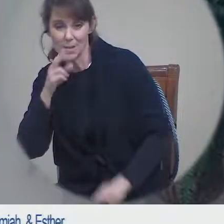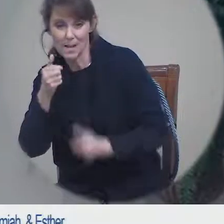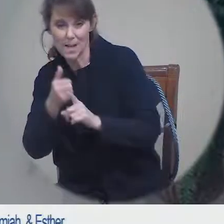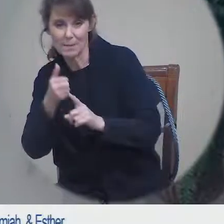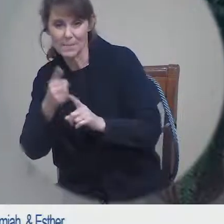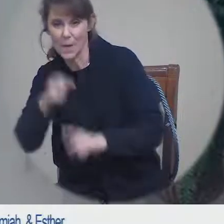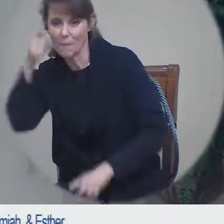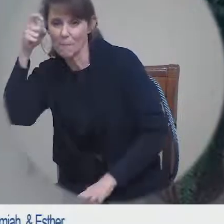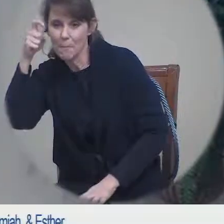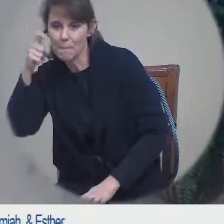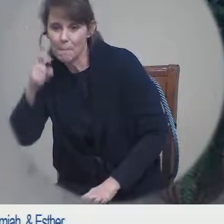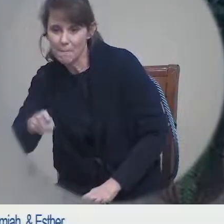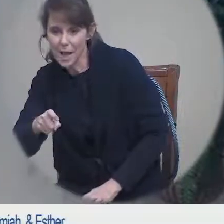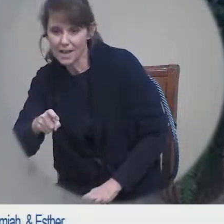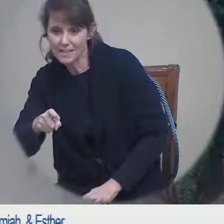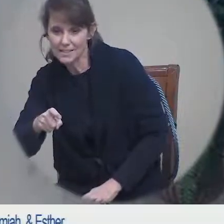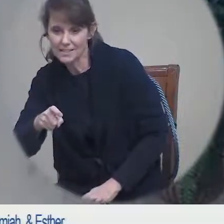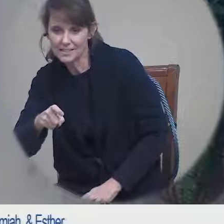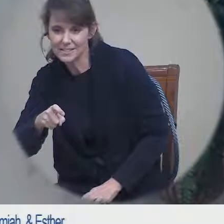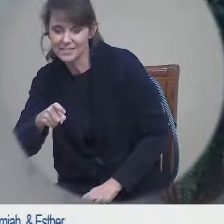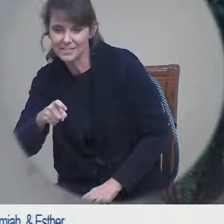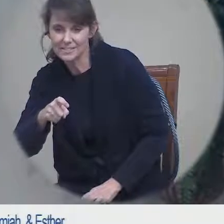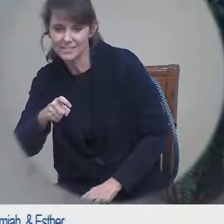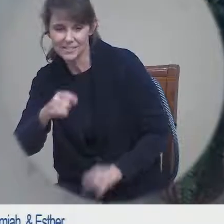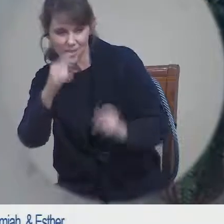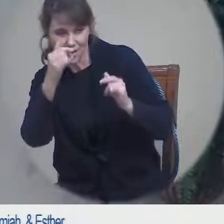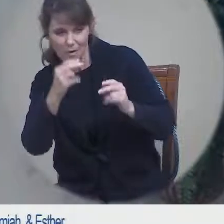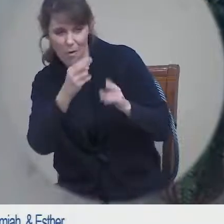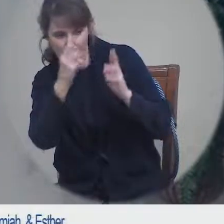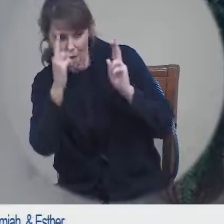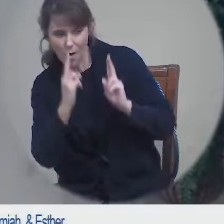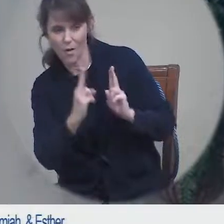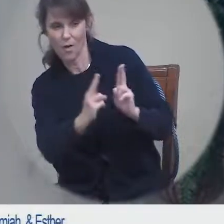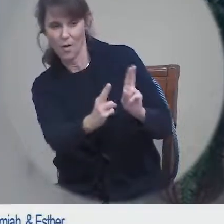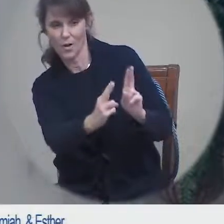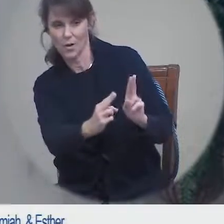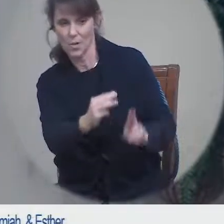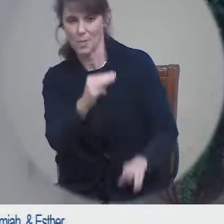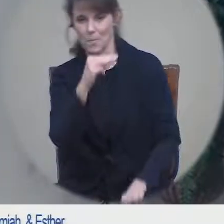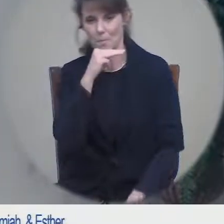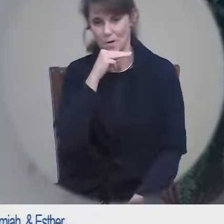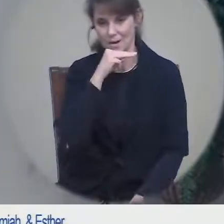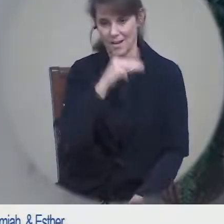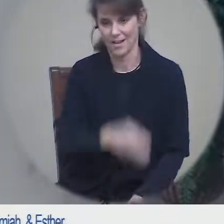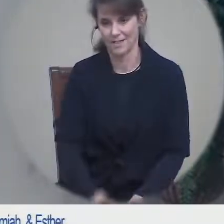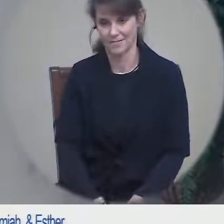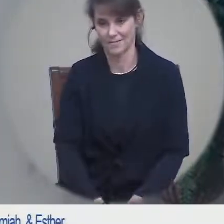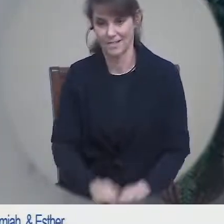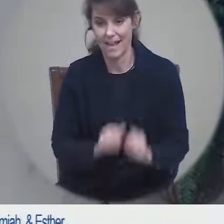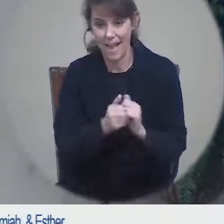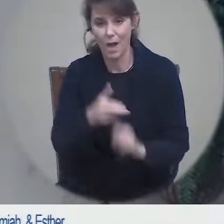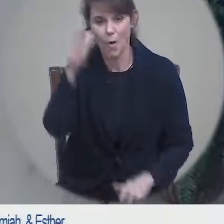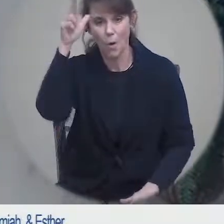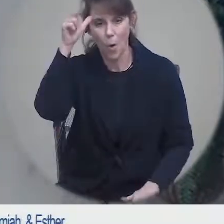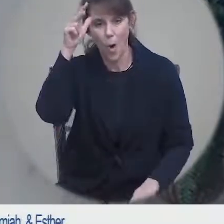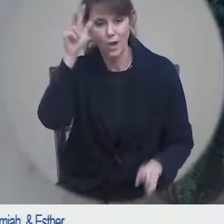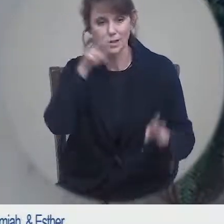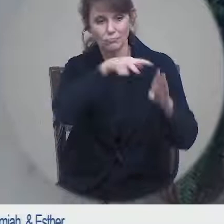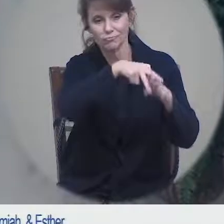of Susa with honor by his enemy. God turned this to his advantage.